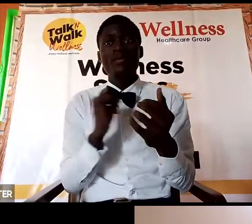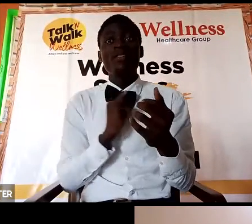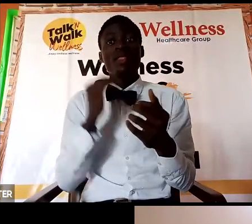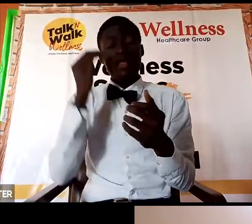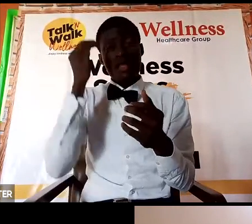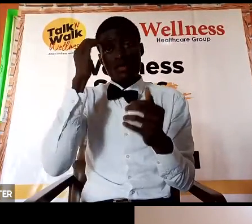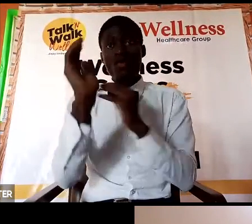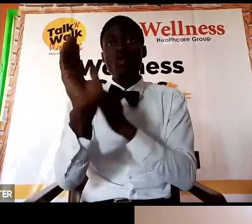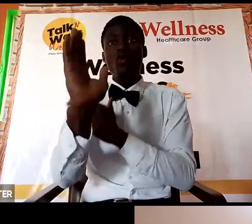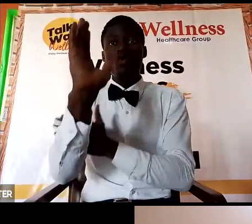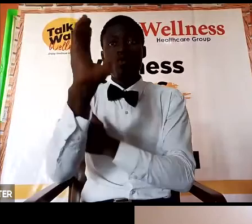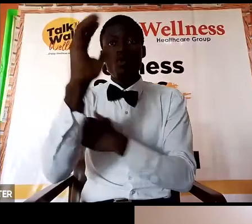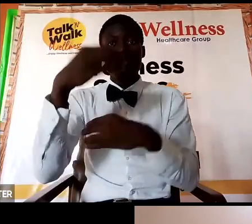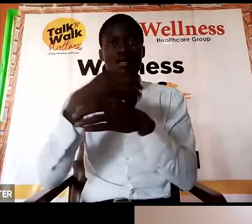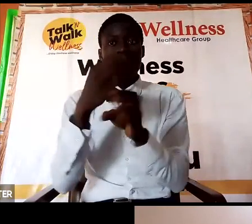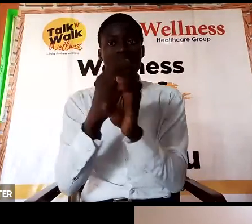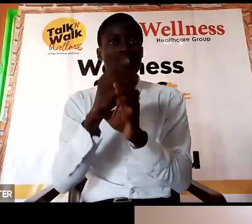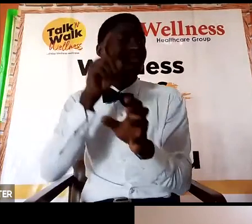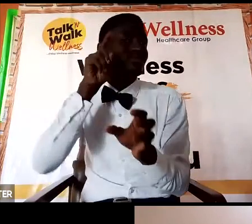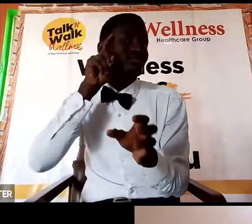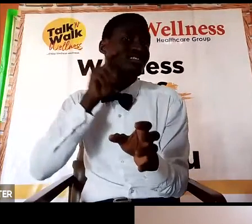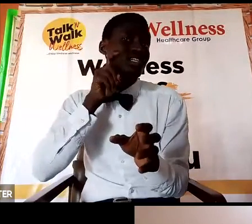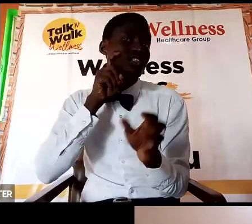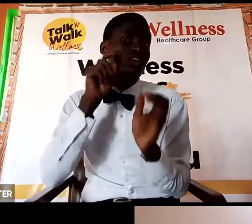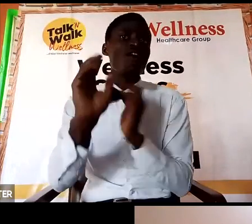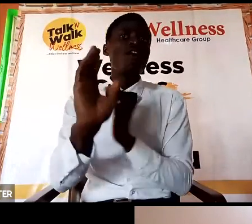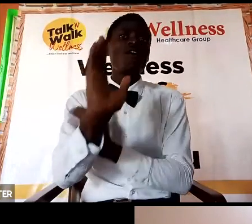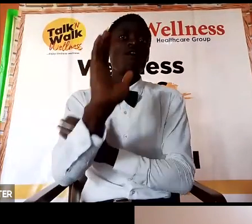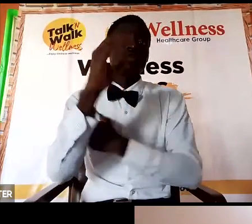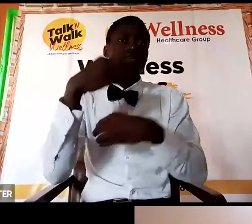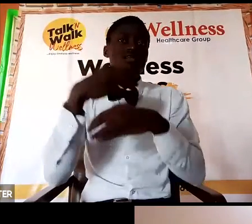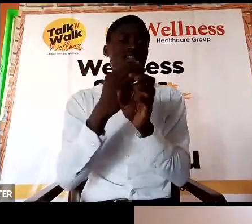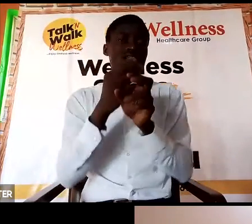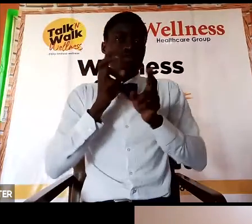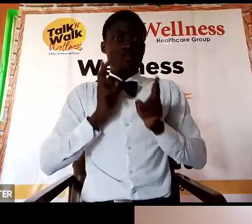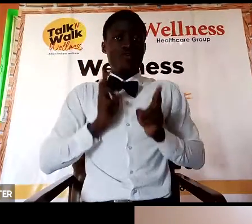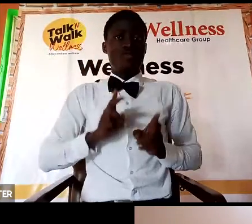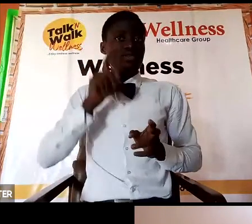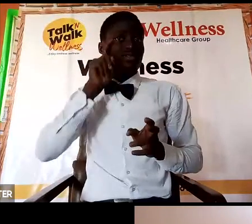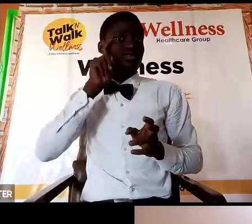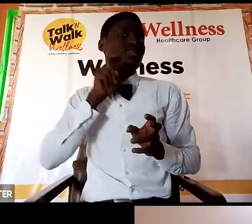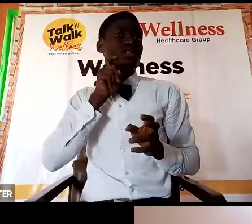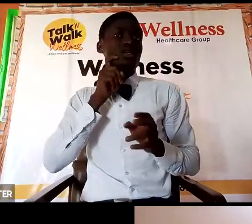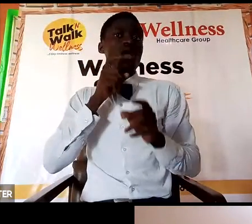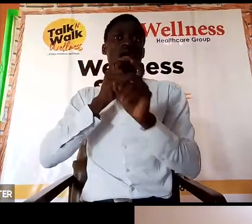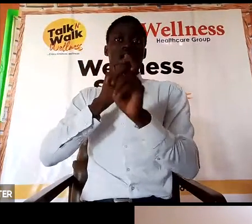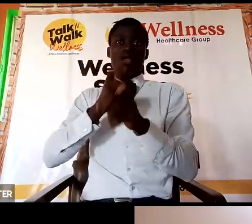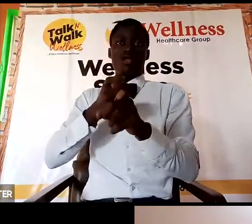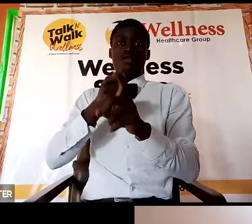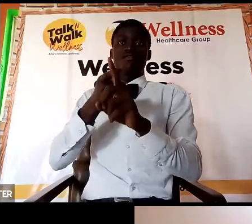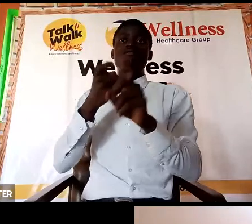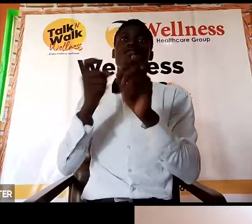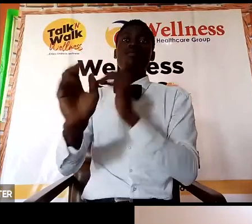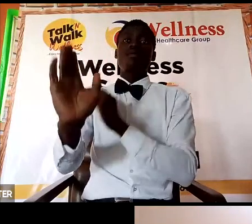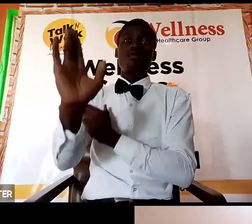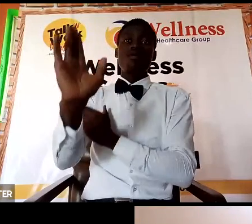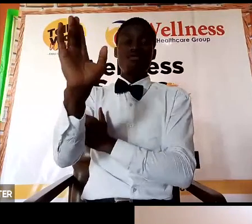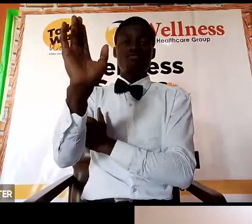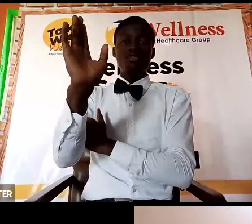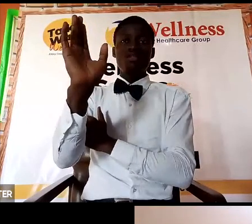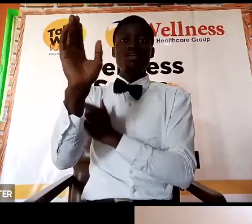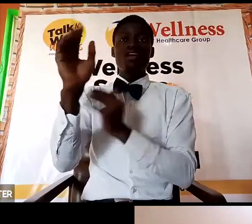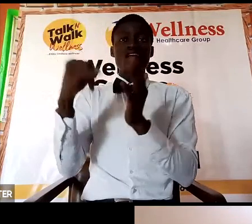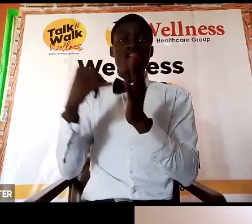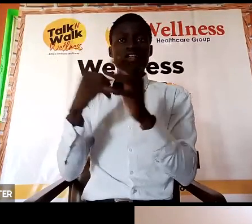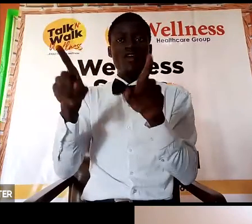God actually created human sexuality. It's a gift from God. It is designed. And it's not just designed for procreation. It's not just for us to